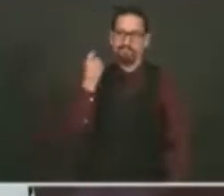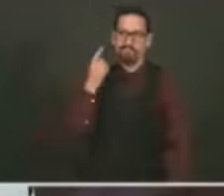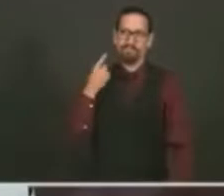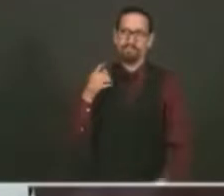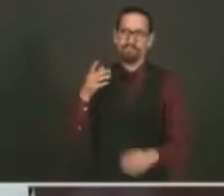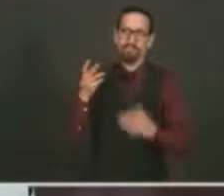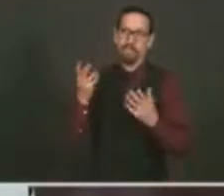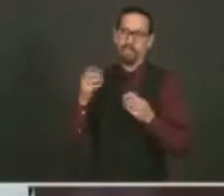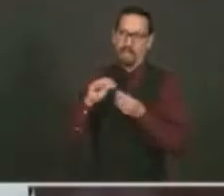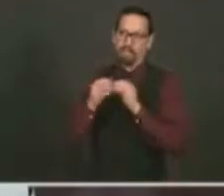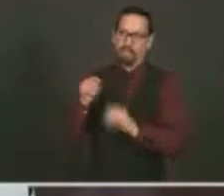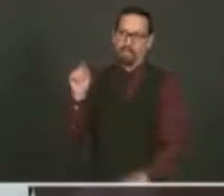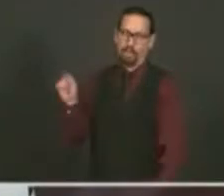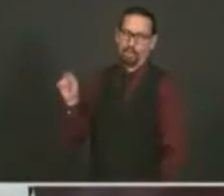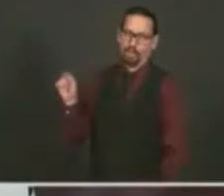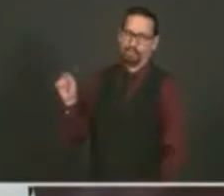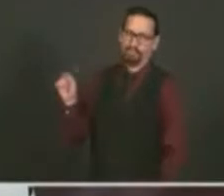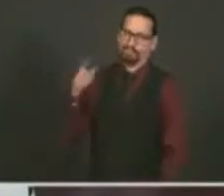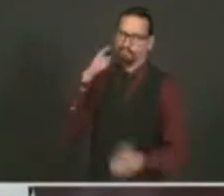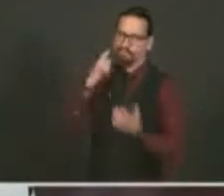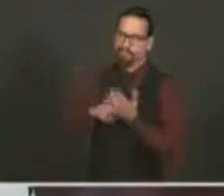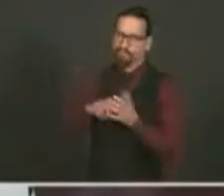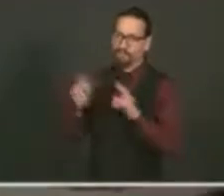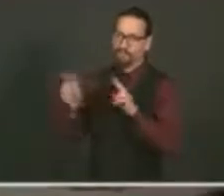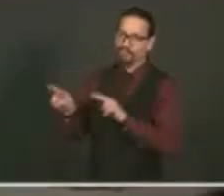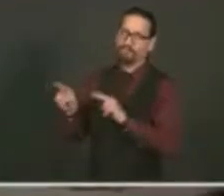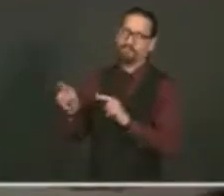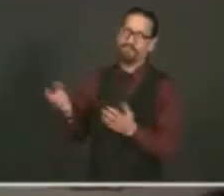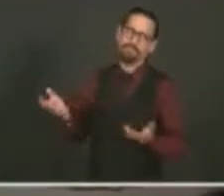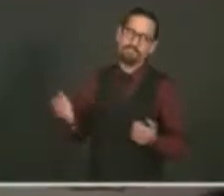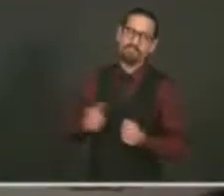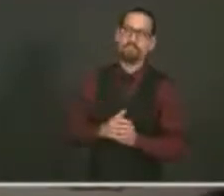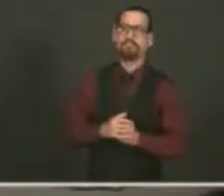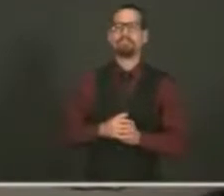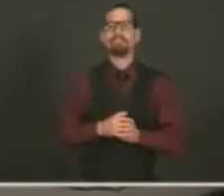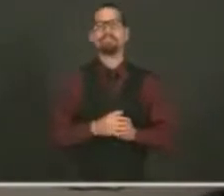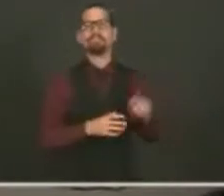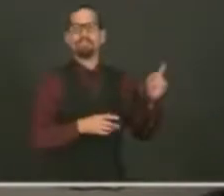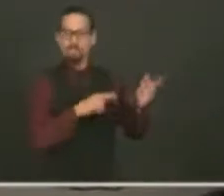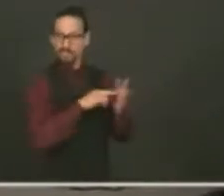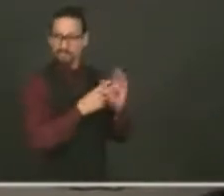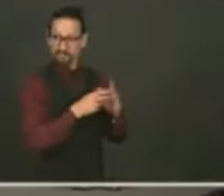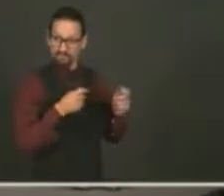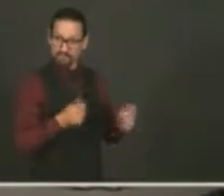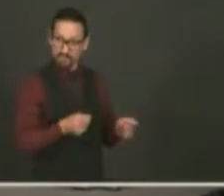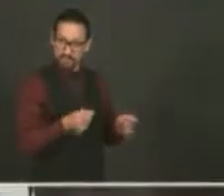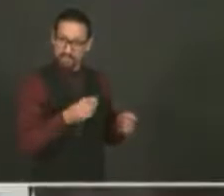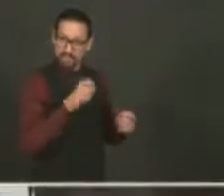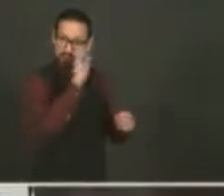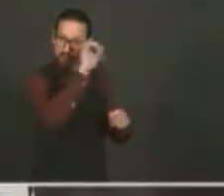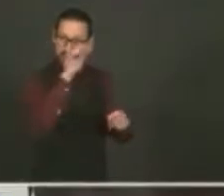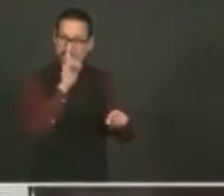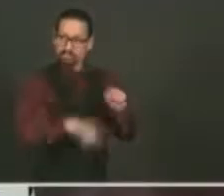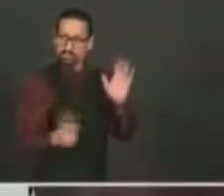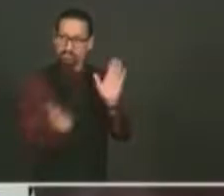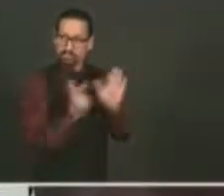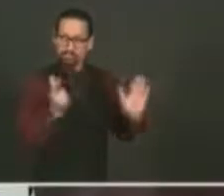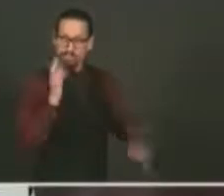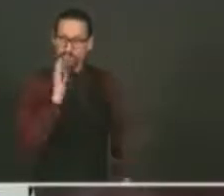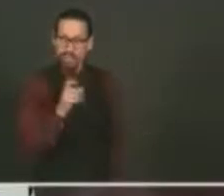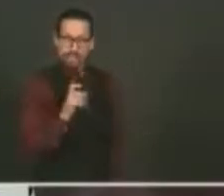numbers and make sure that we are monitoring that carefully. Does that mean no trick-or-treating? We'll be back tomorrow with more